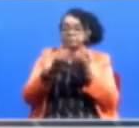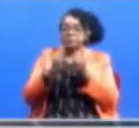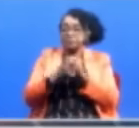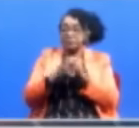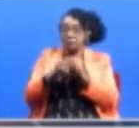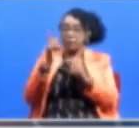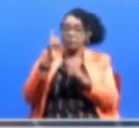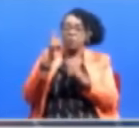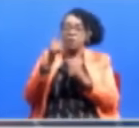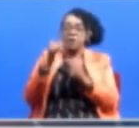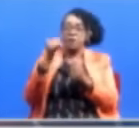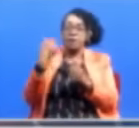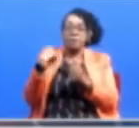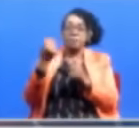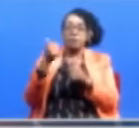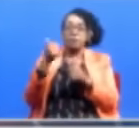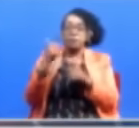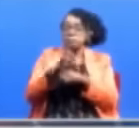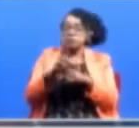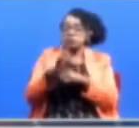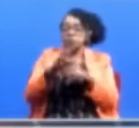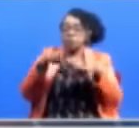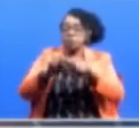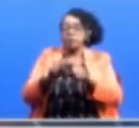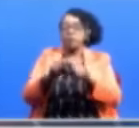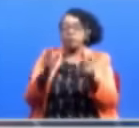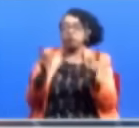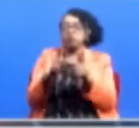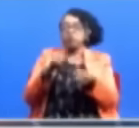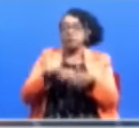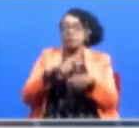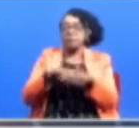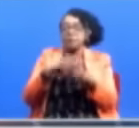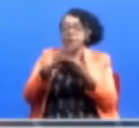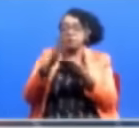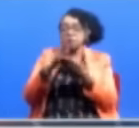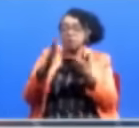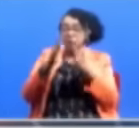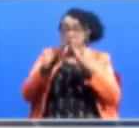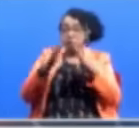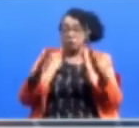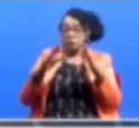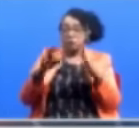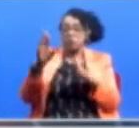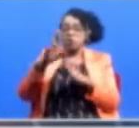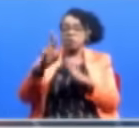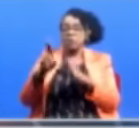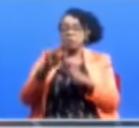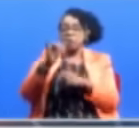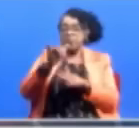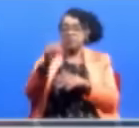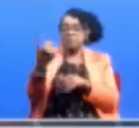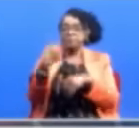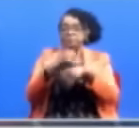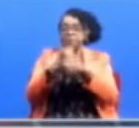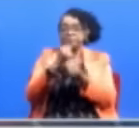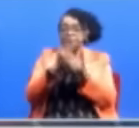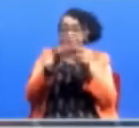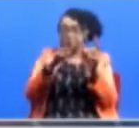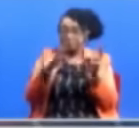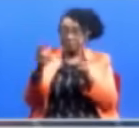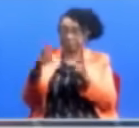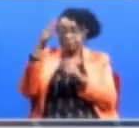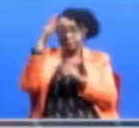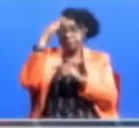phone number that was used to book for the short-term rental apartment in Roysambu. They have triangulated that number and